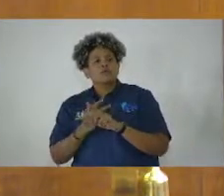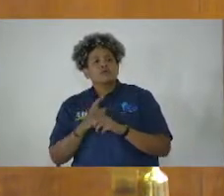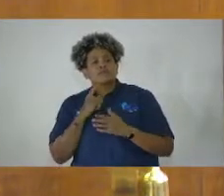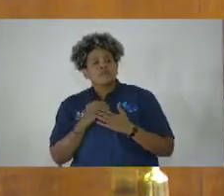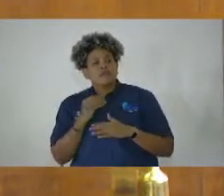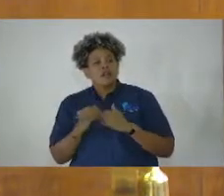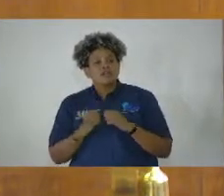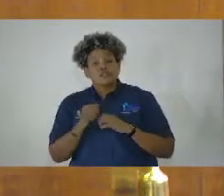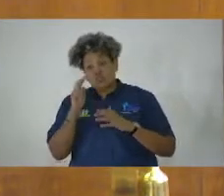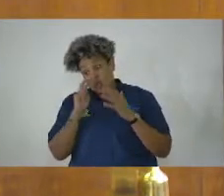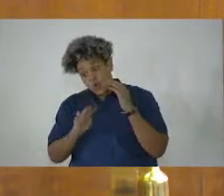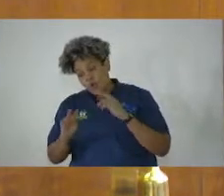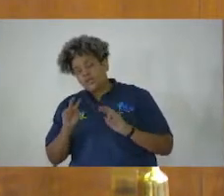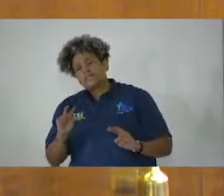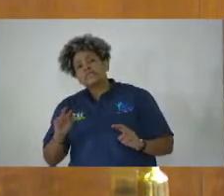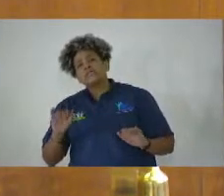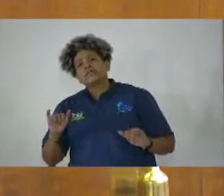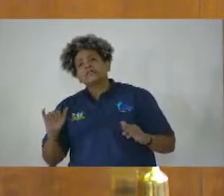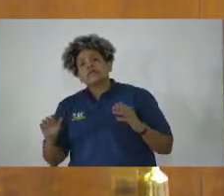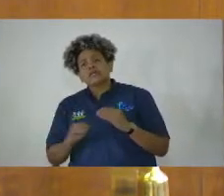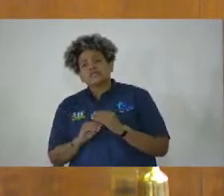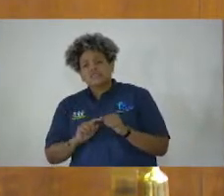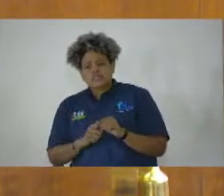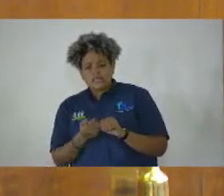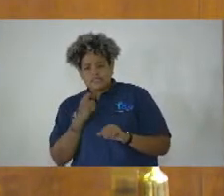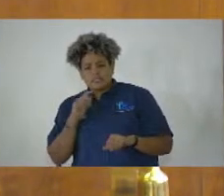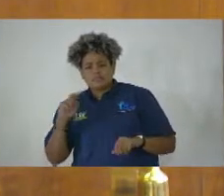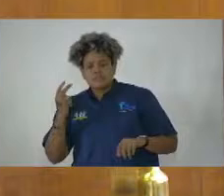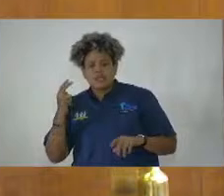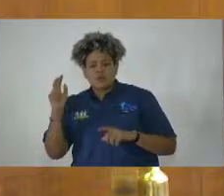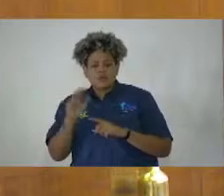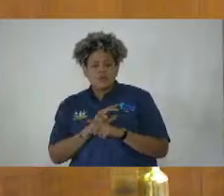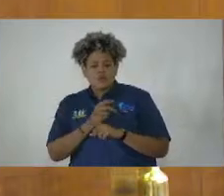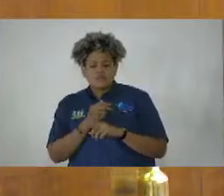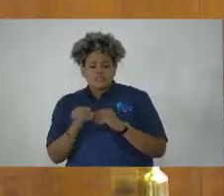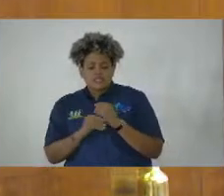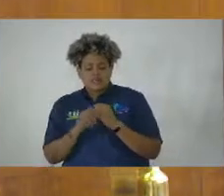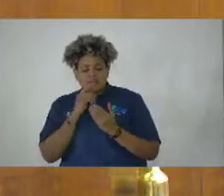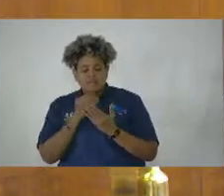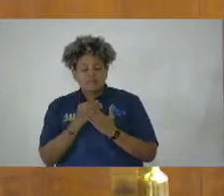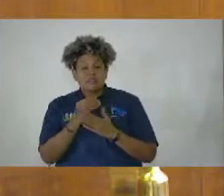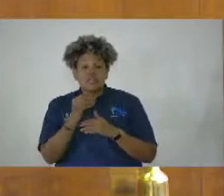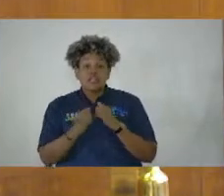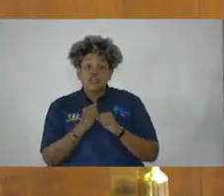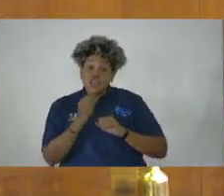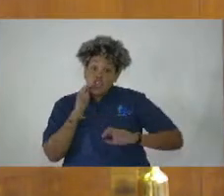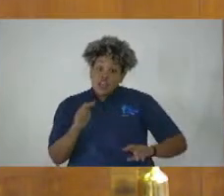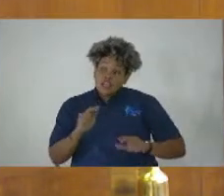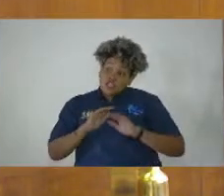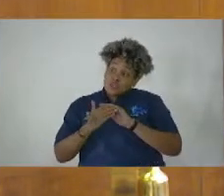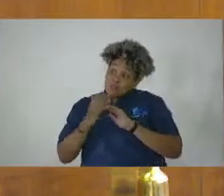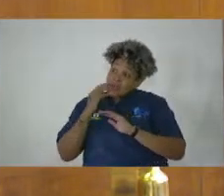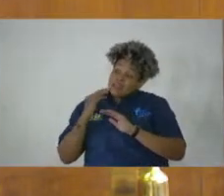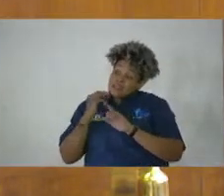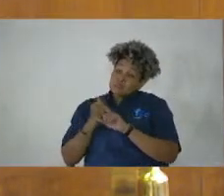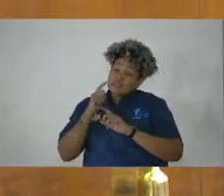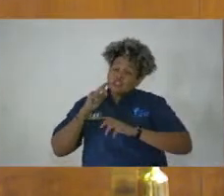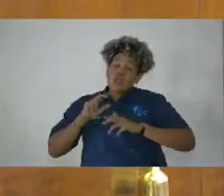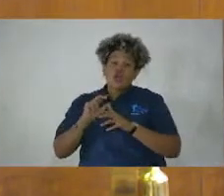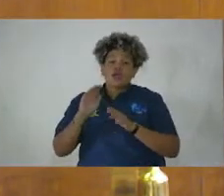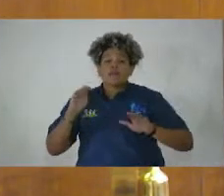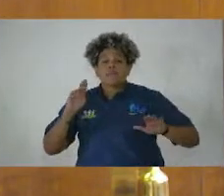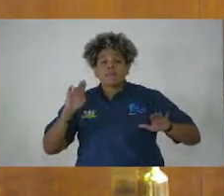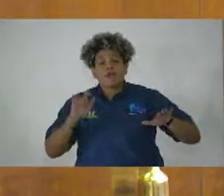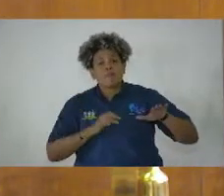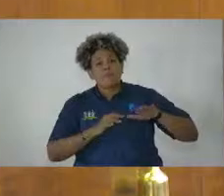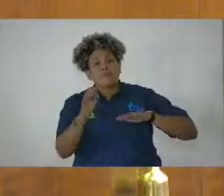year outlook, then at the beginning of the second quarter of the fiscal year, Jamaica experienced Hurricane Beryl,